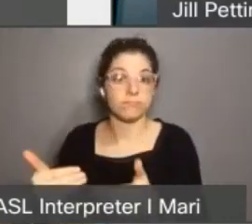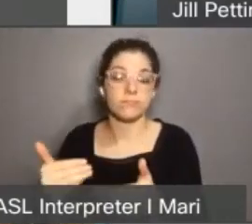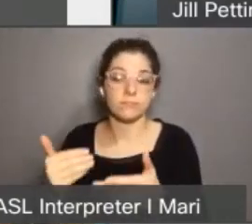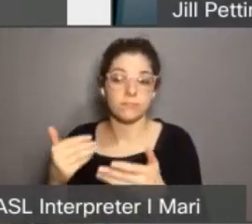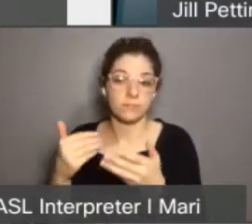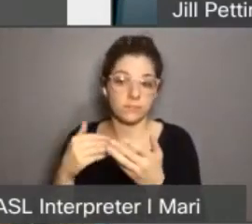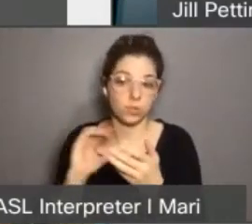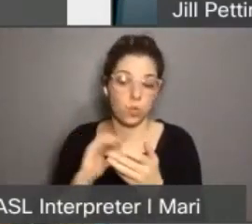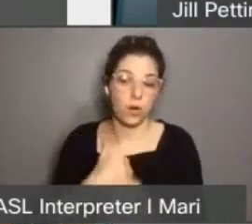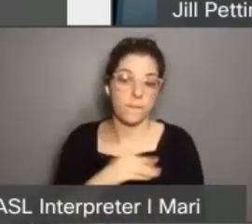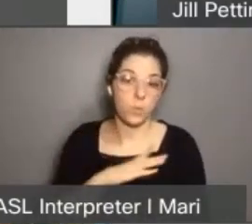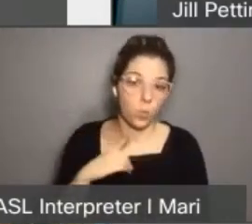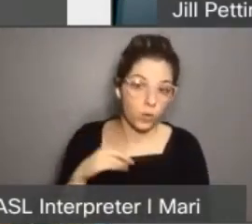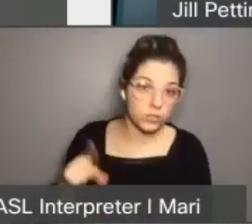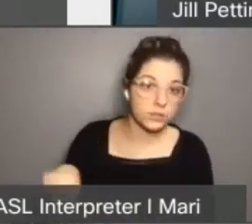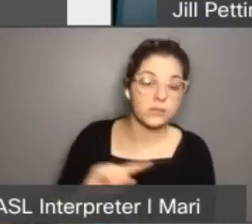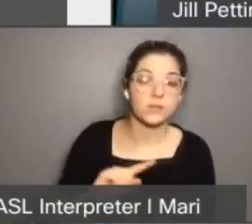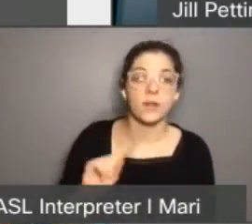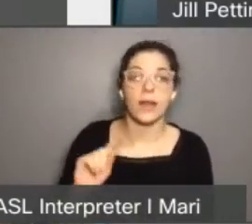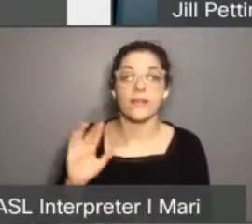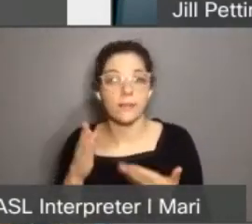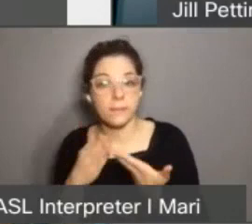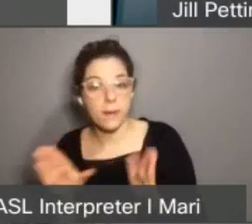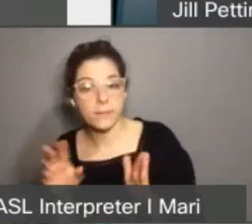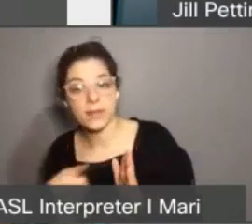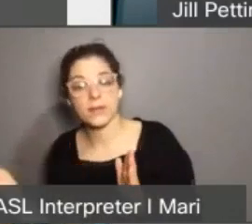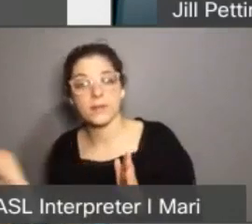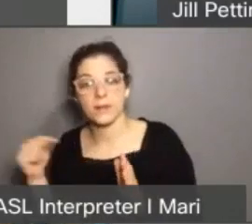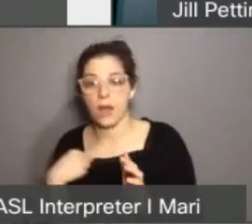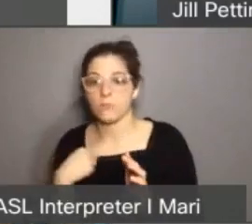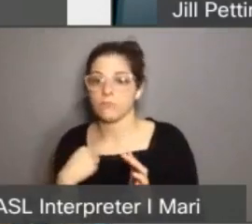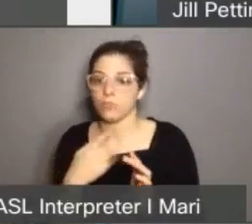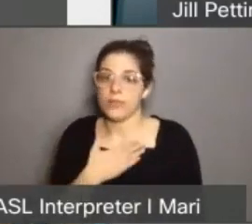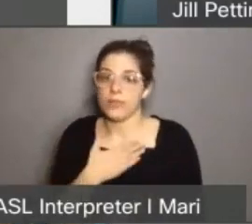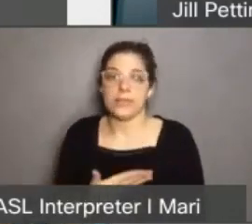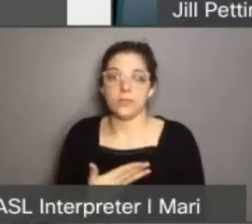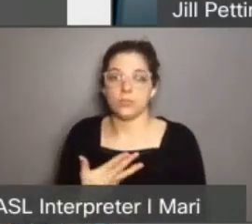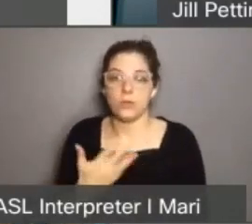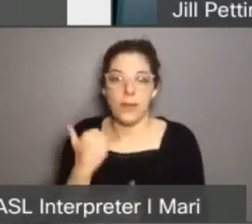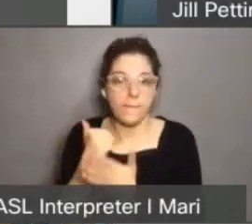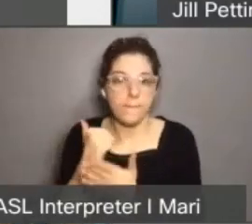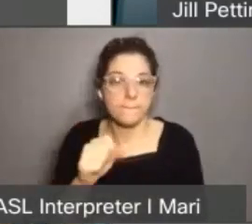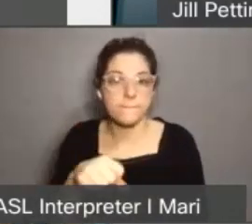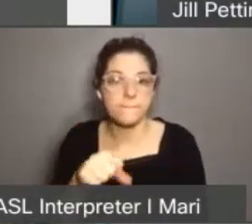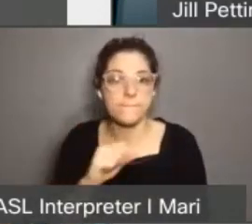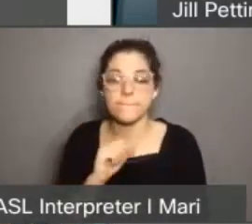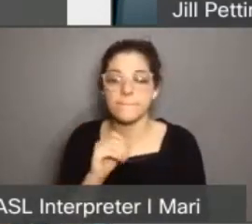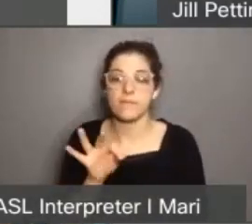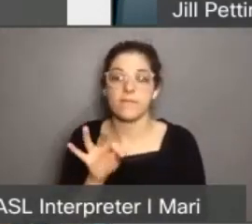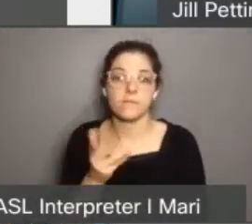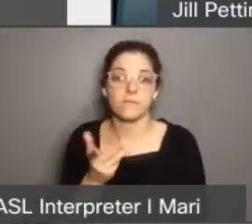to our board and to the public. And I'm more than willing to help if